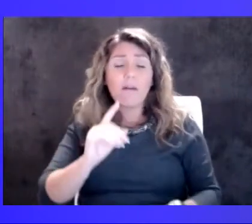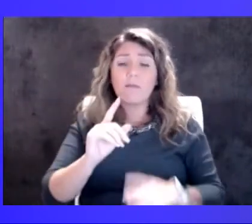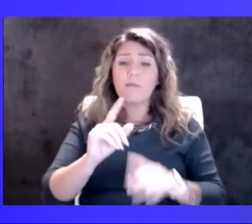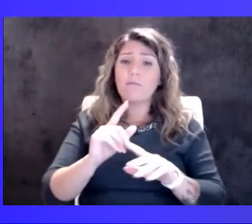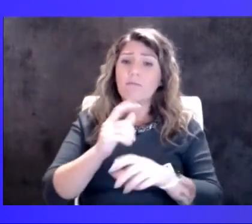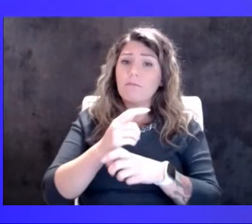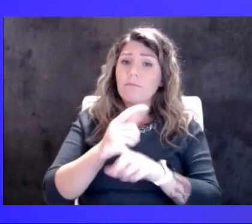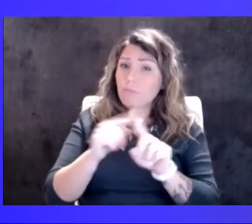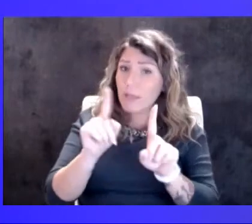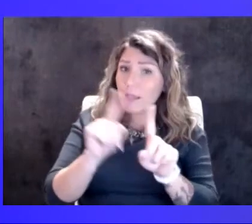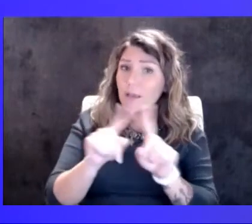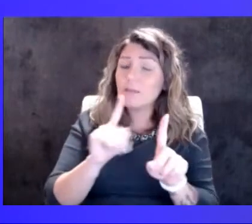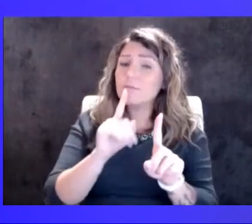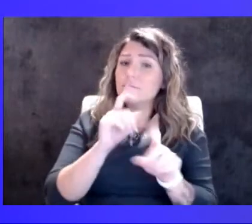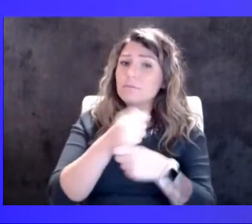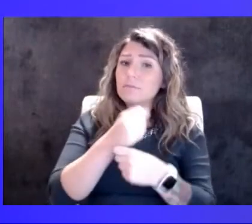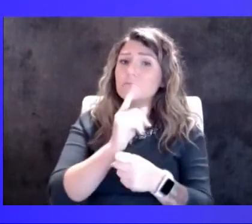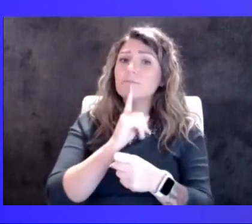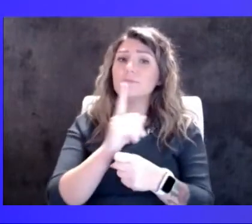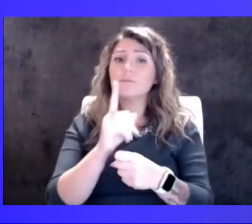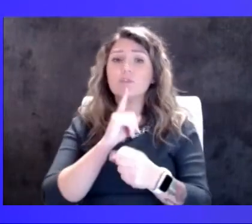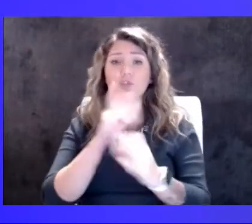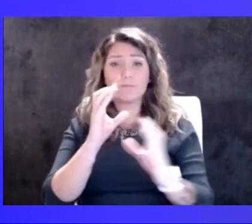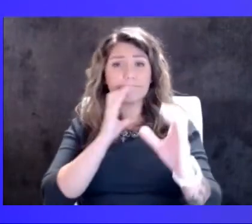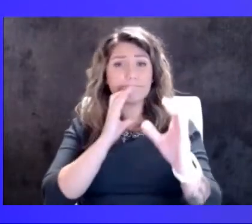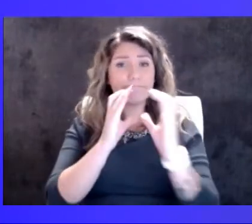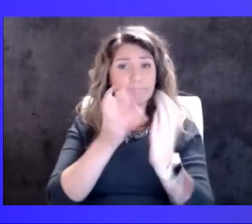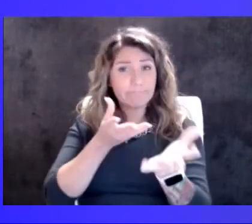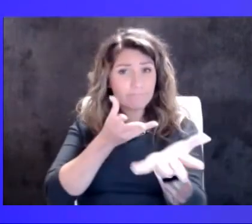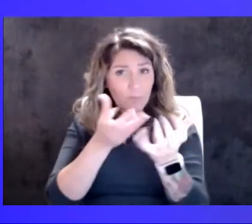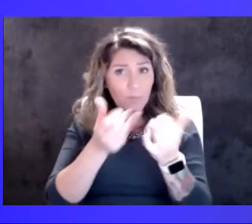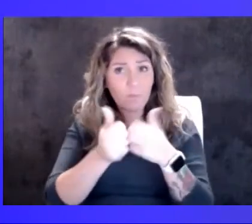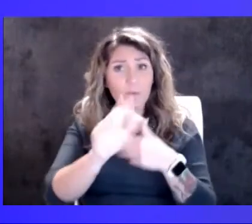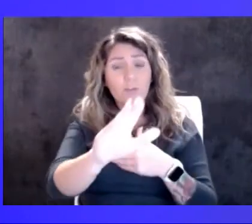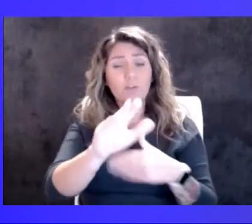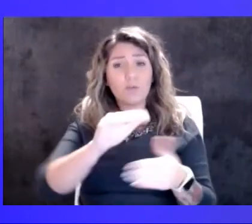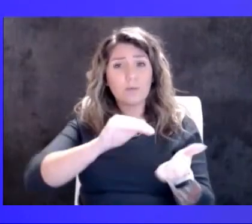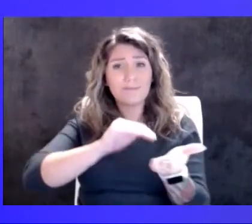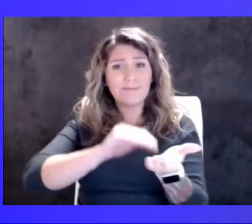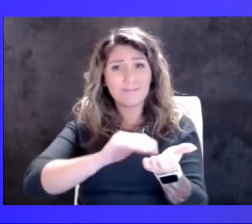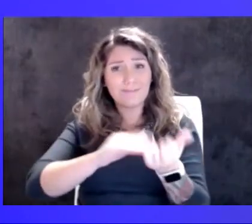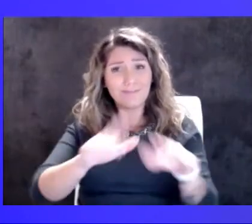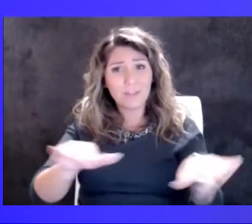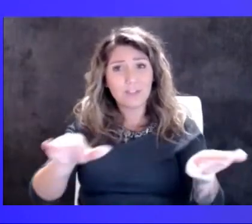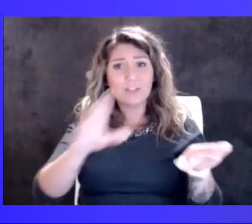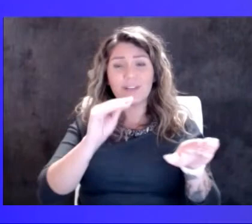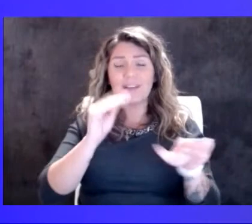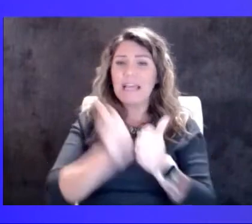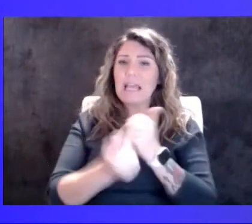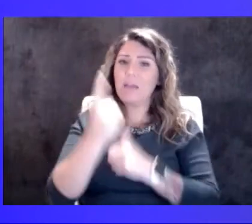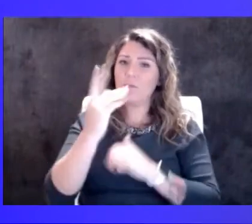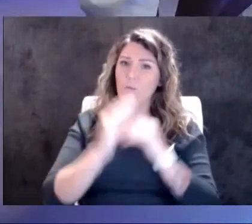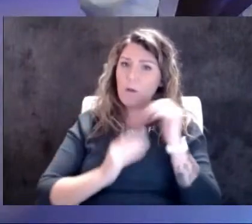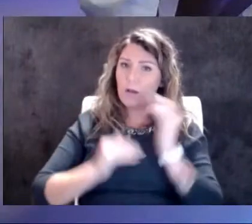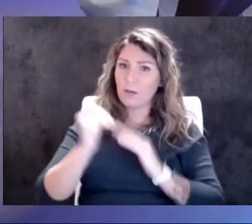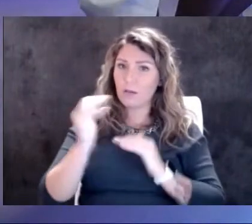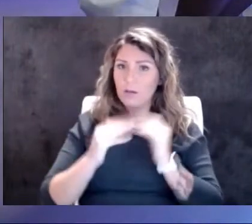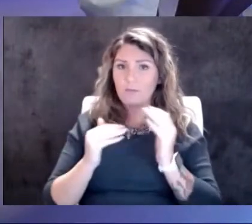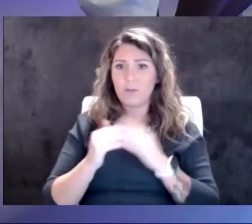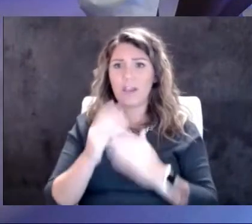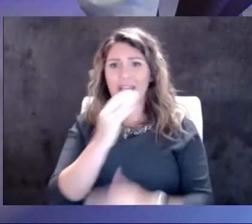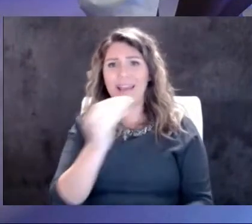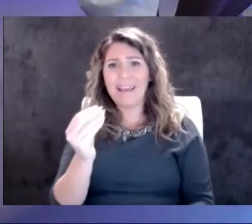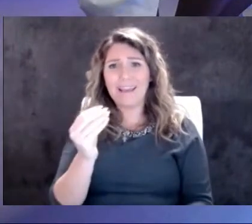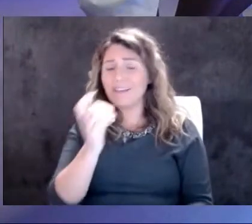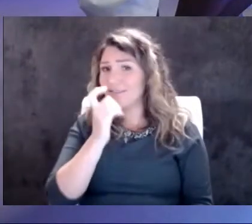having conversations with your pediatrician so that everyone can be comfortable in making that decision. And we haven't even said the words myocarditis yet today,